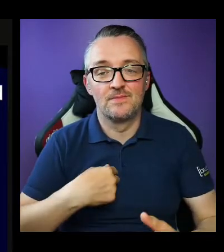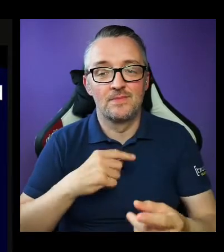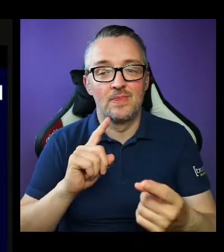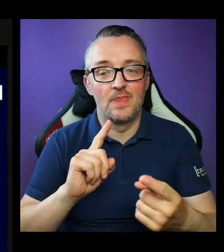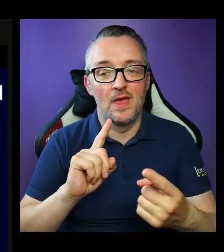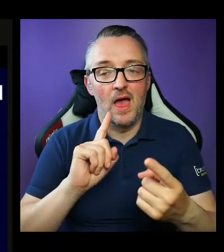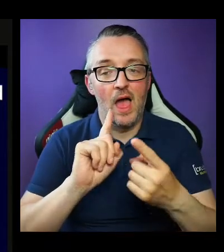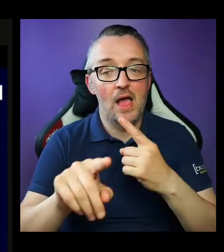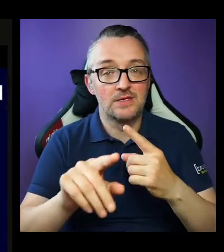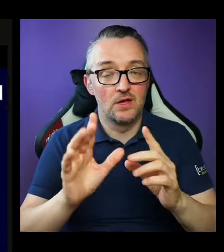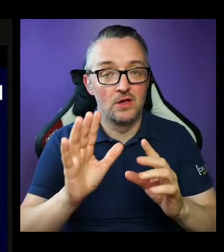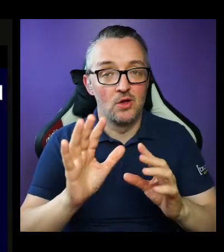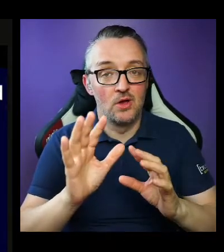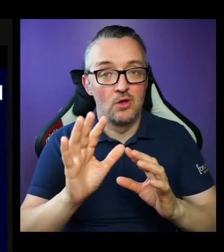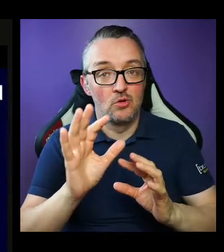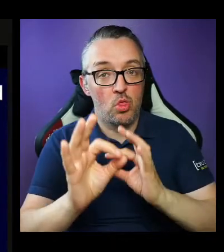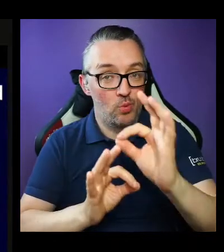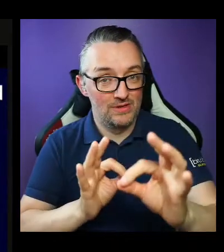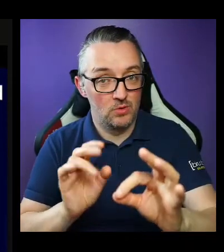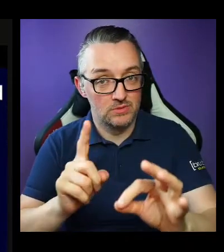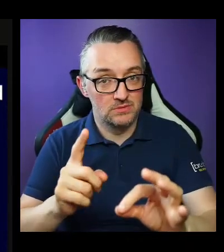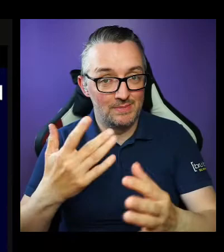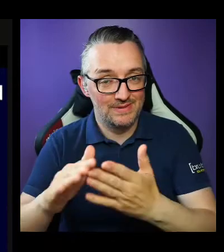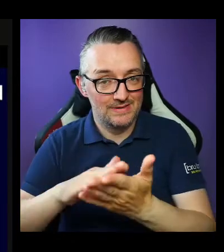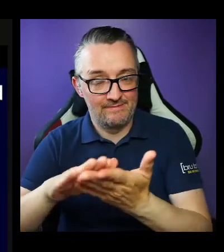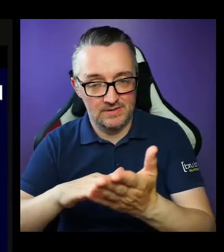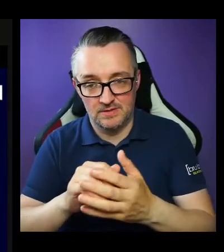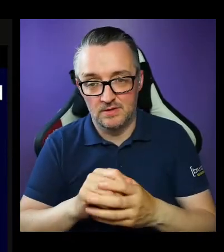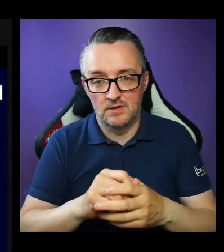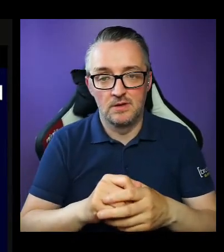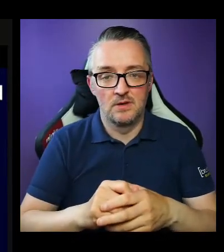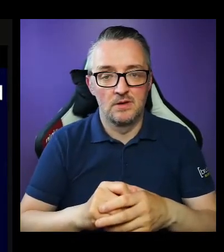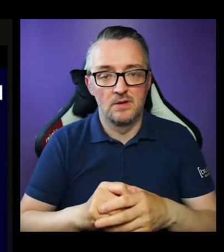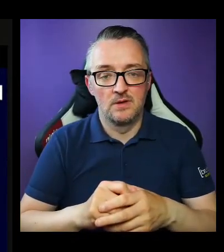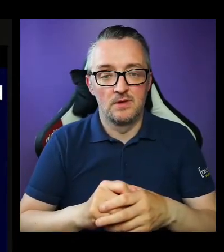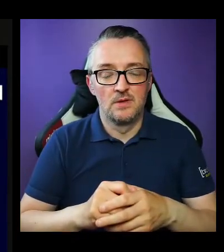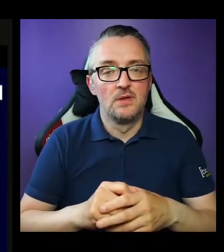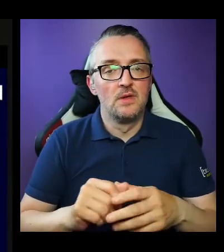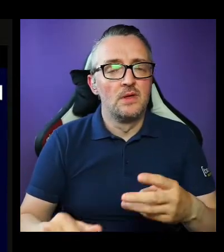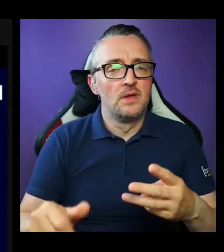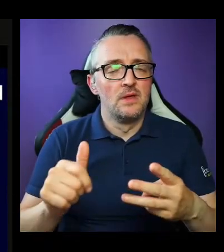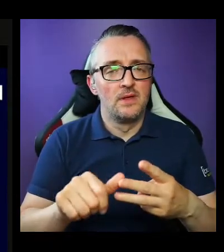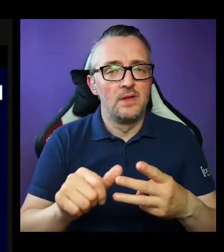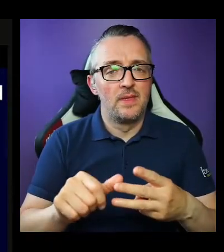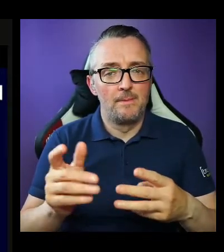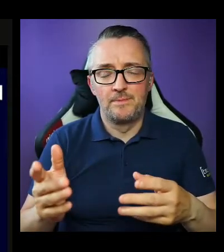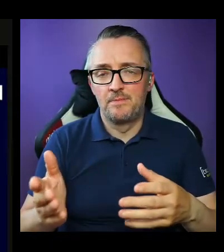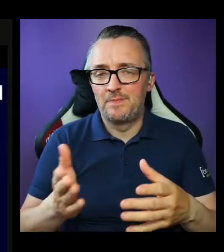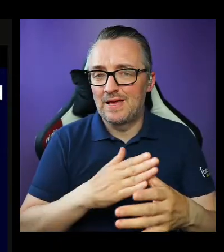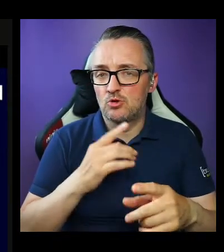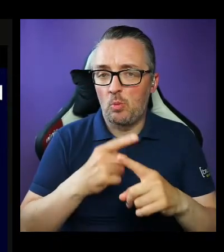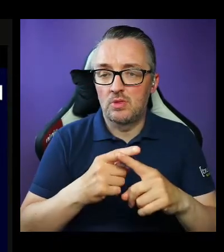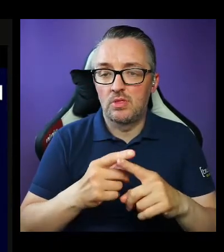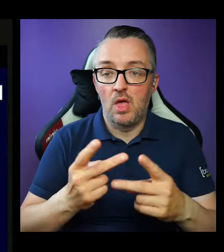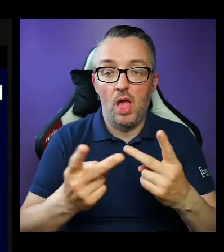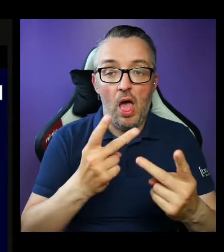the query that we have defined. But then going back to the other query that